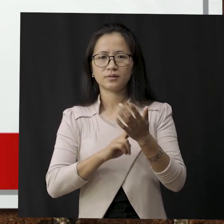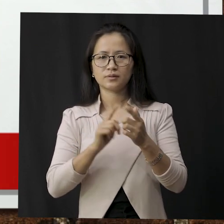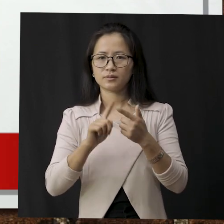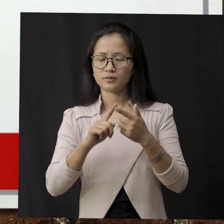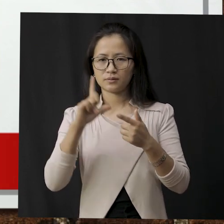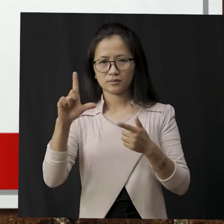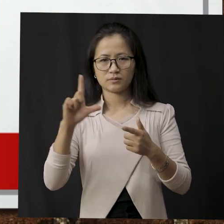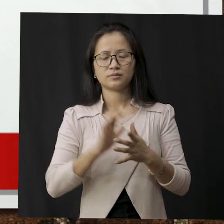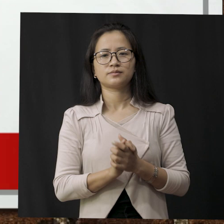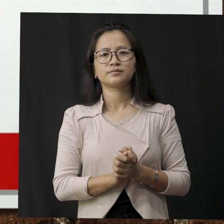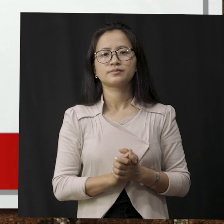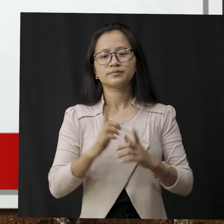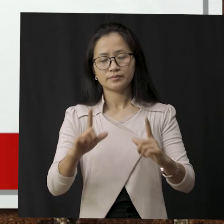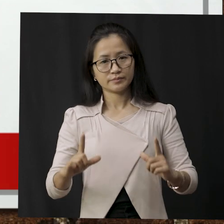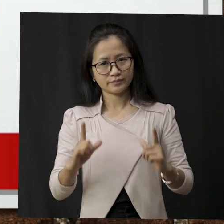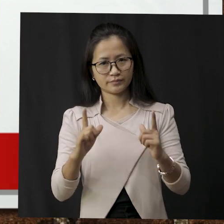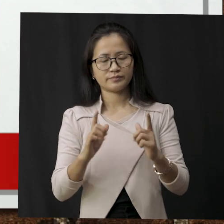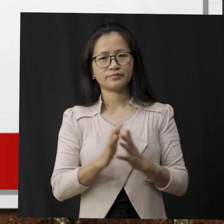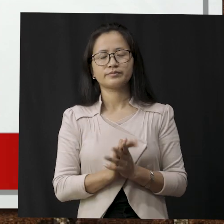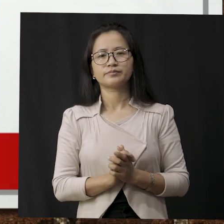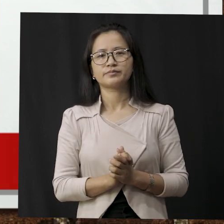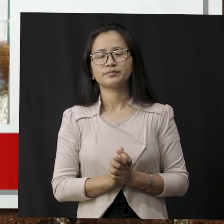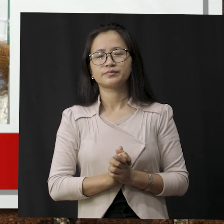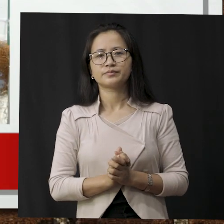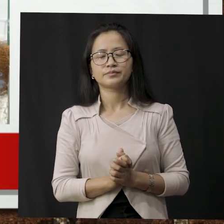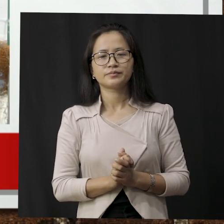So dog lives in a kennel.